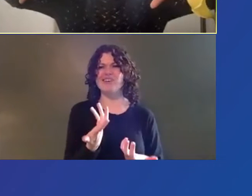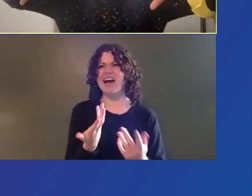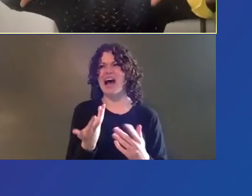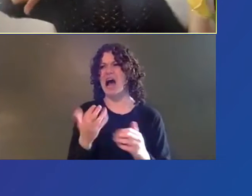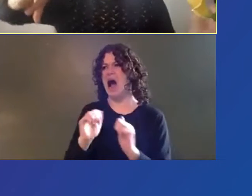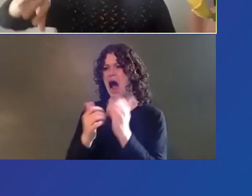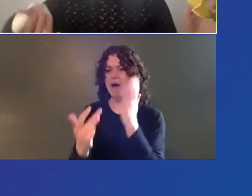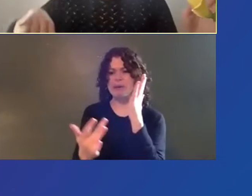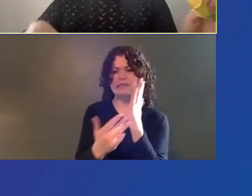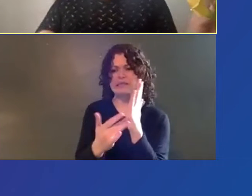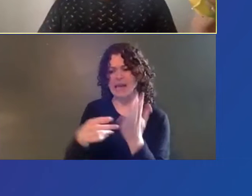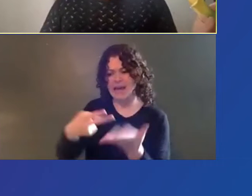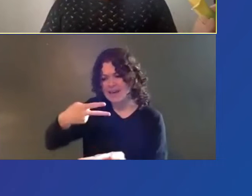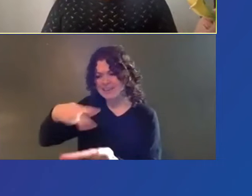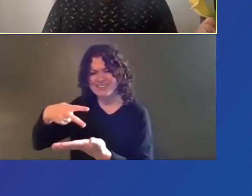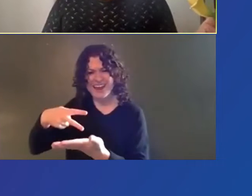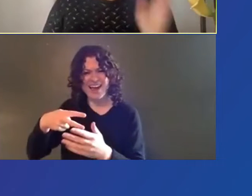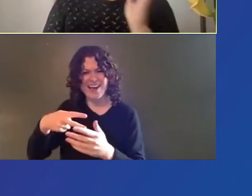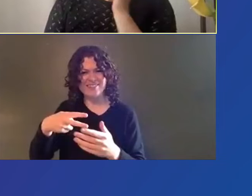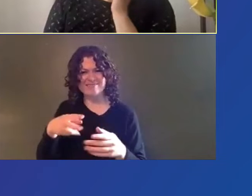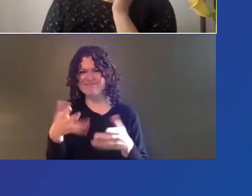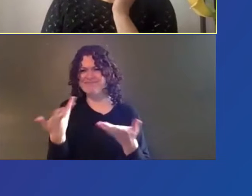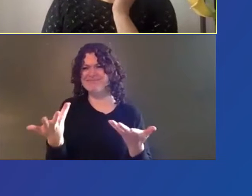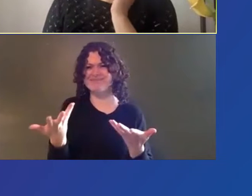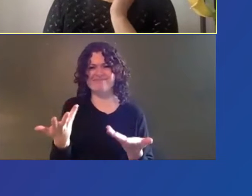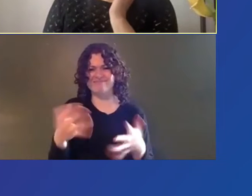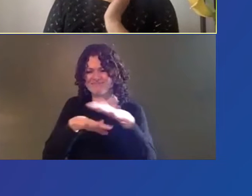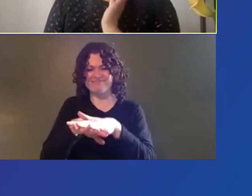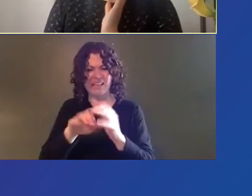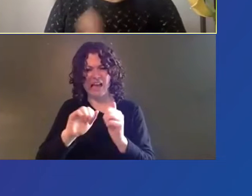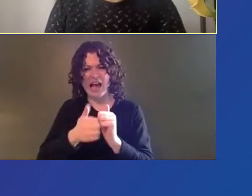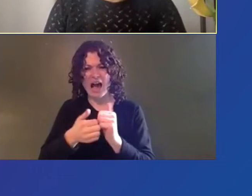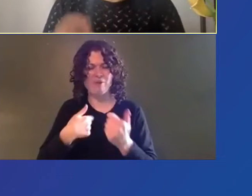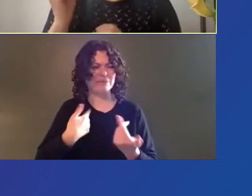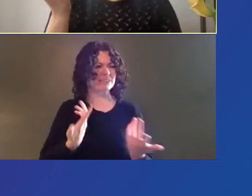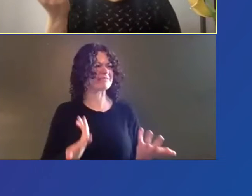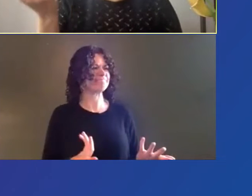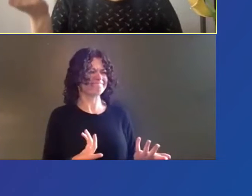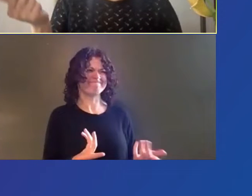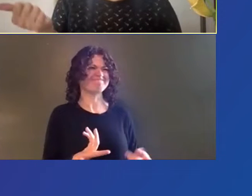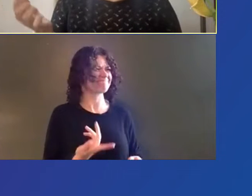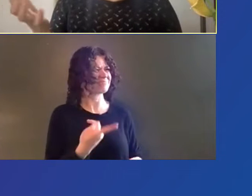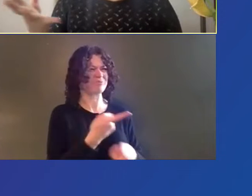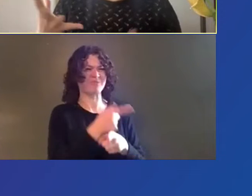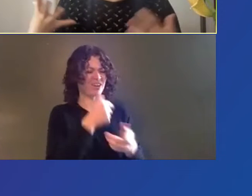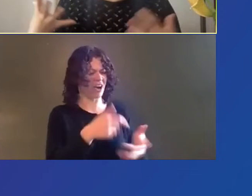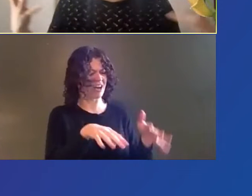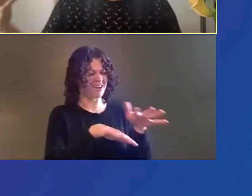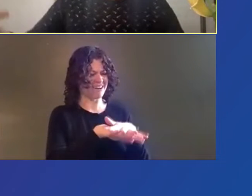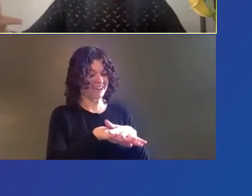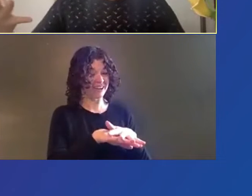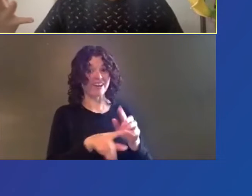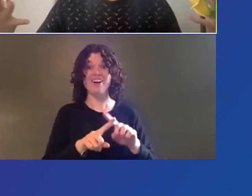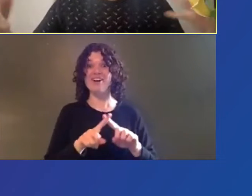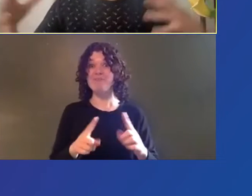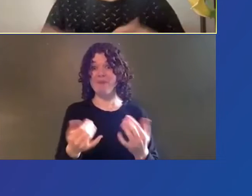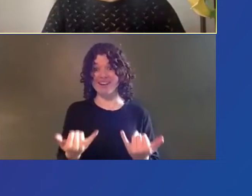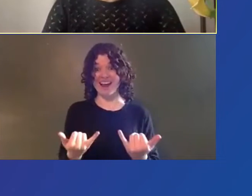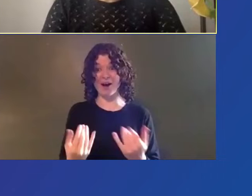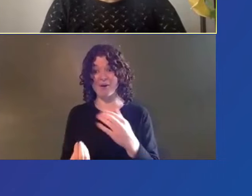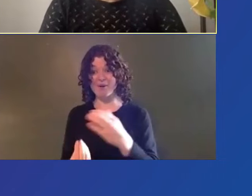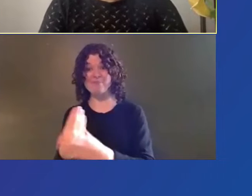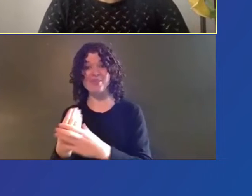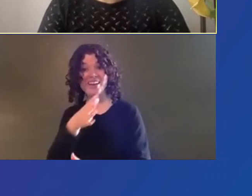of separate. But I'm hoping this time around, plants feel much more integrated and like Carmen was